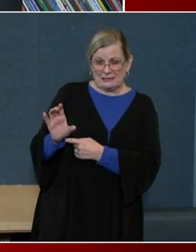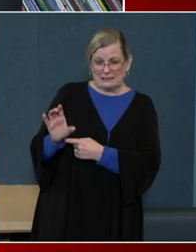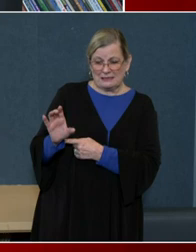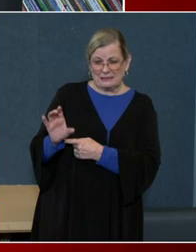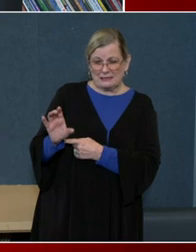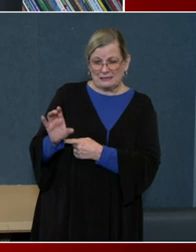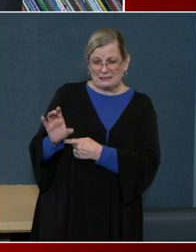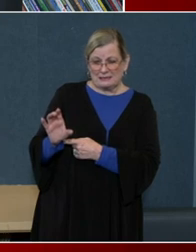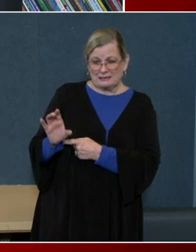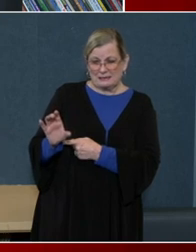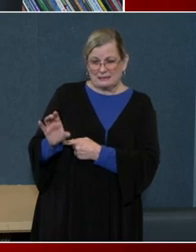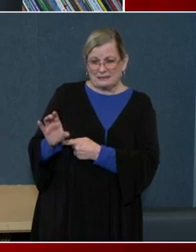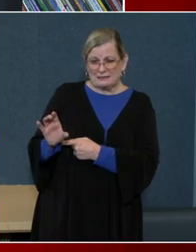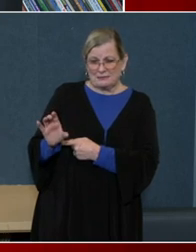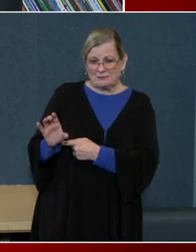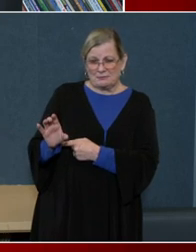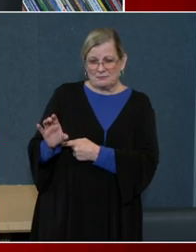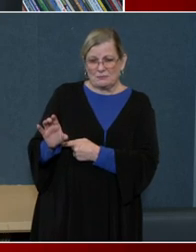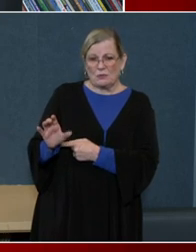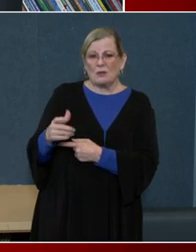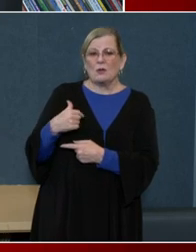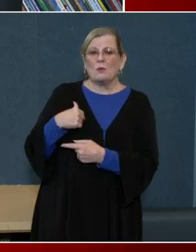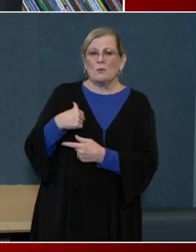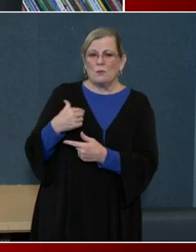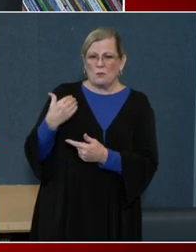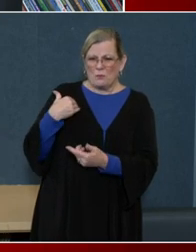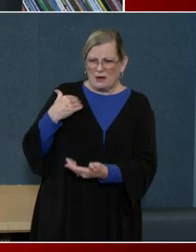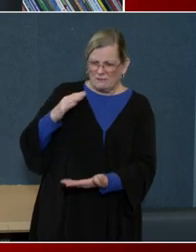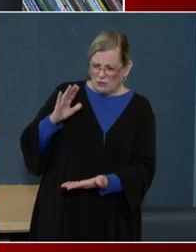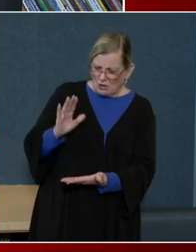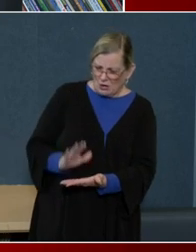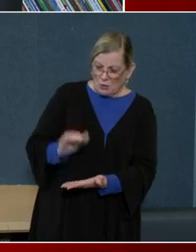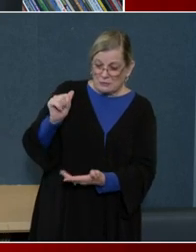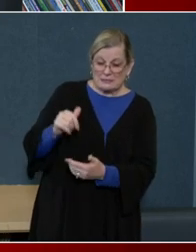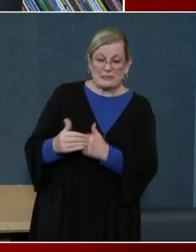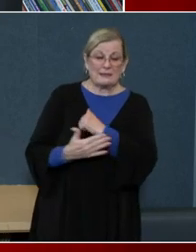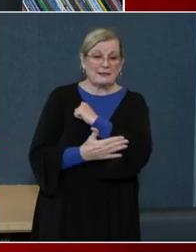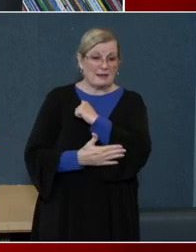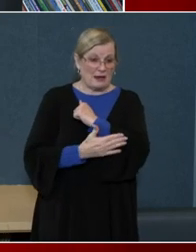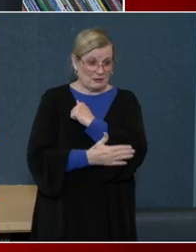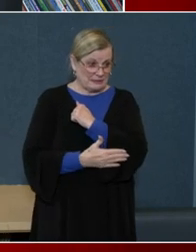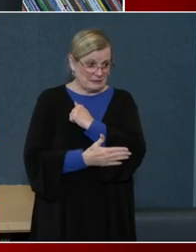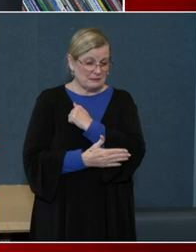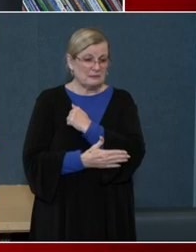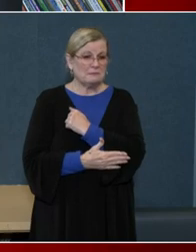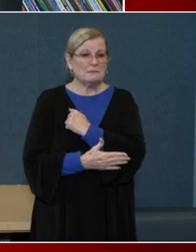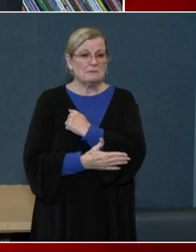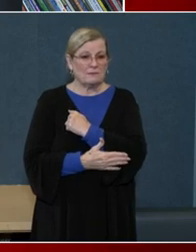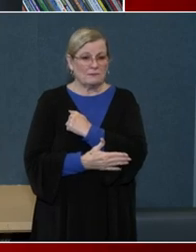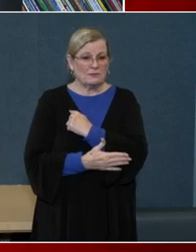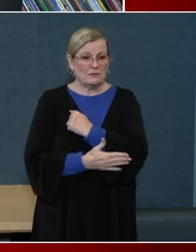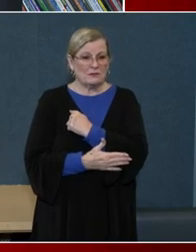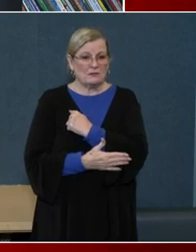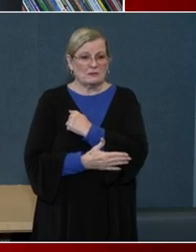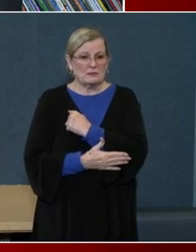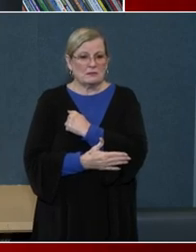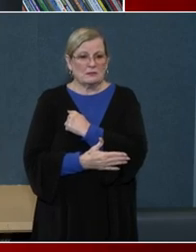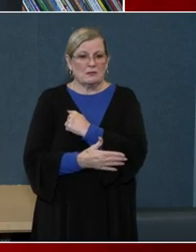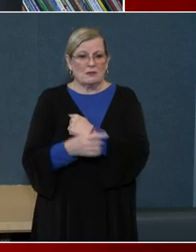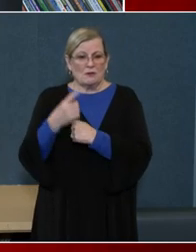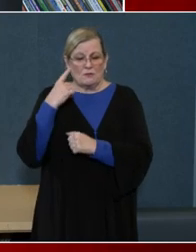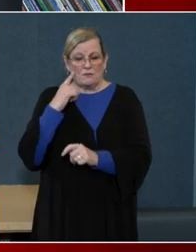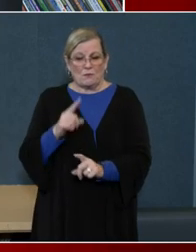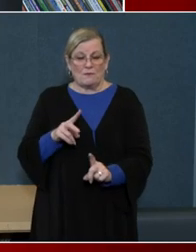lowest, I believe the lowest in the country for filing, and therefore it's very easy for a landlord to file a case.